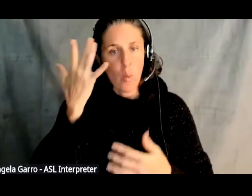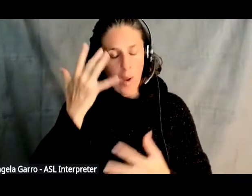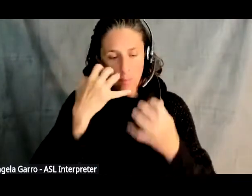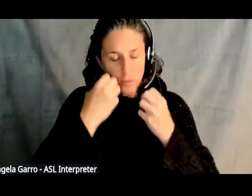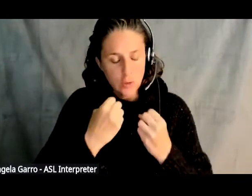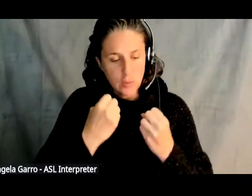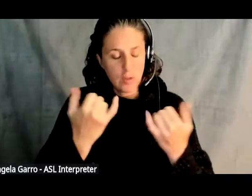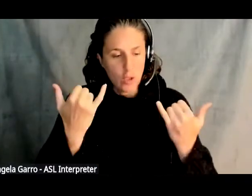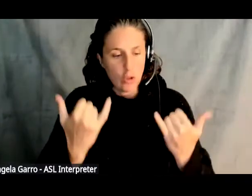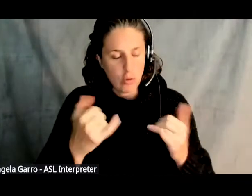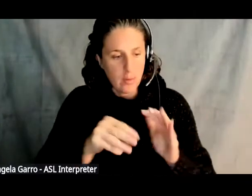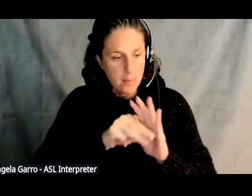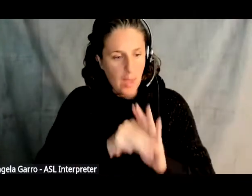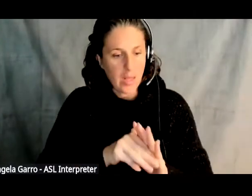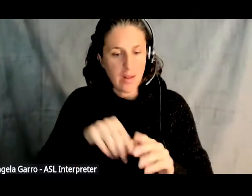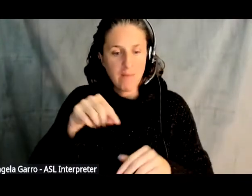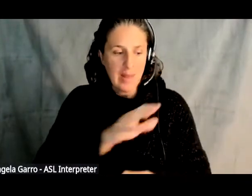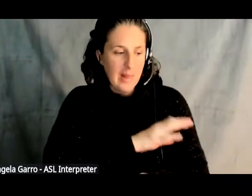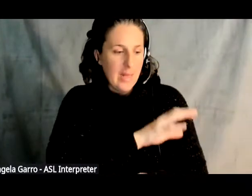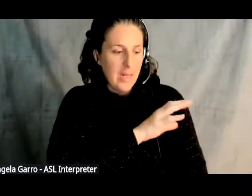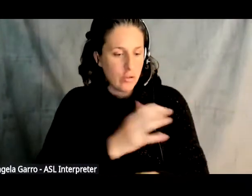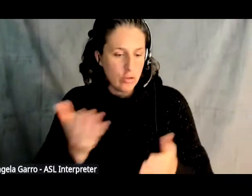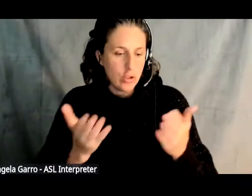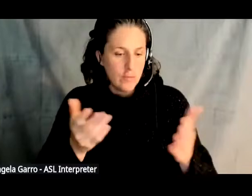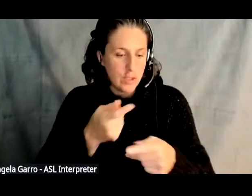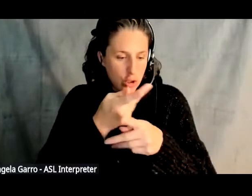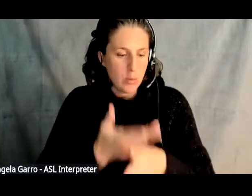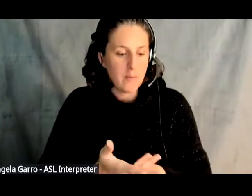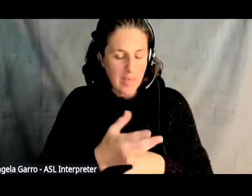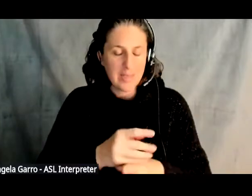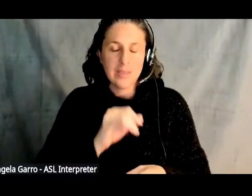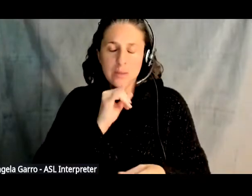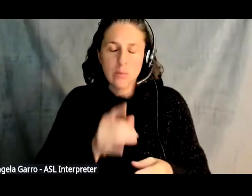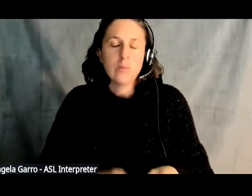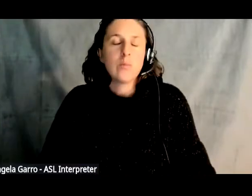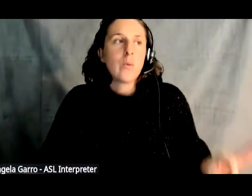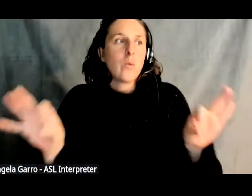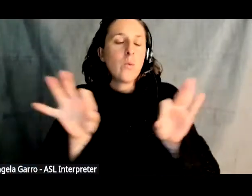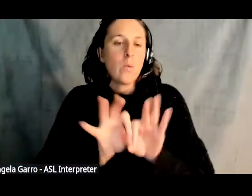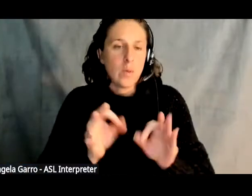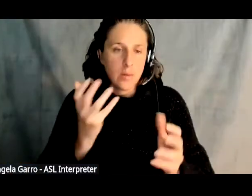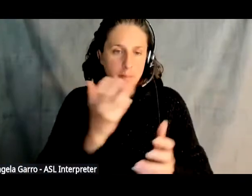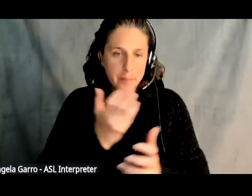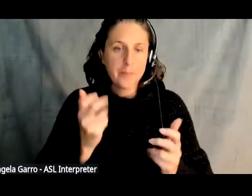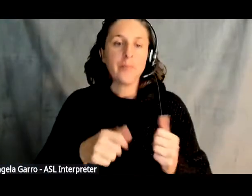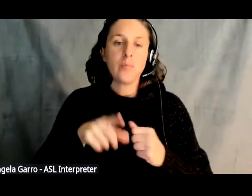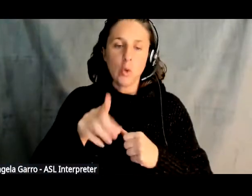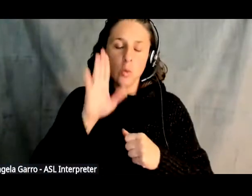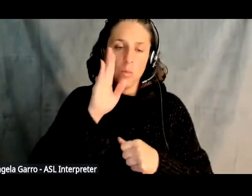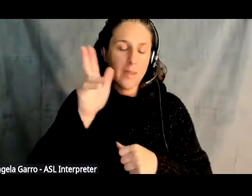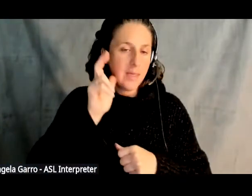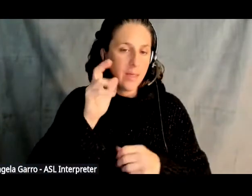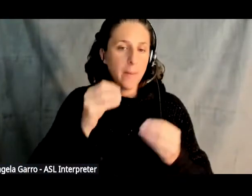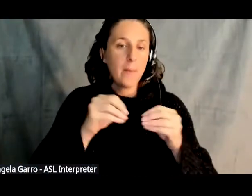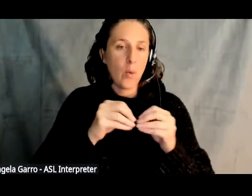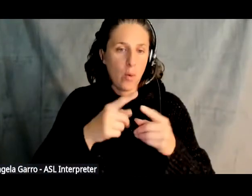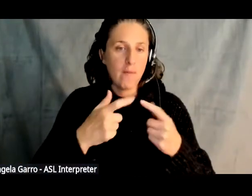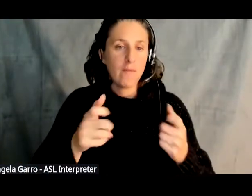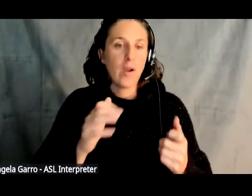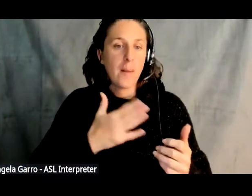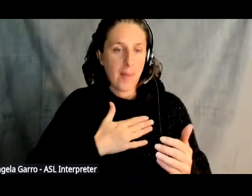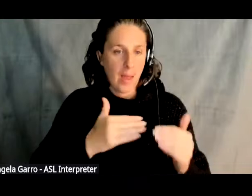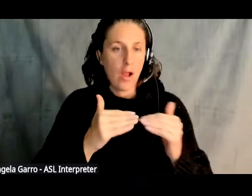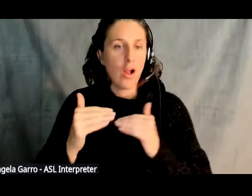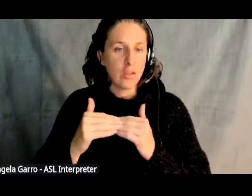current model of the clinical services supervisor is so important? You will hear more from my colleagues that are joining